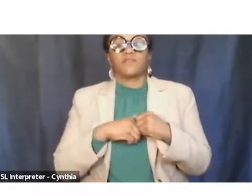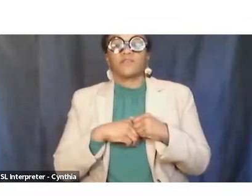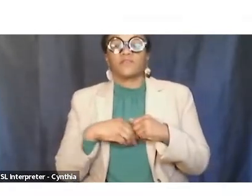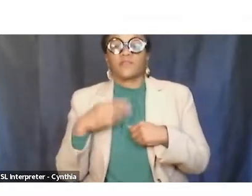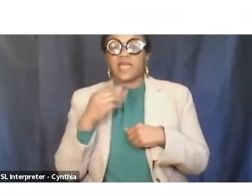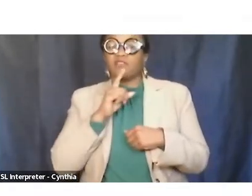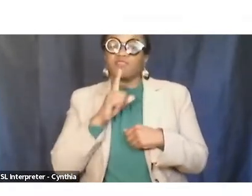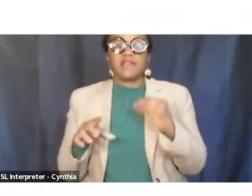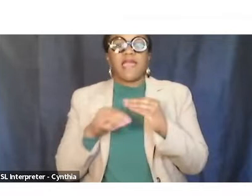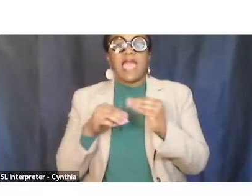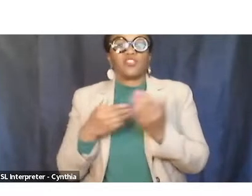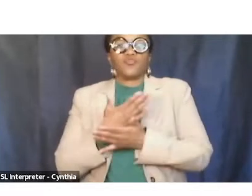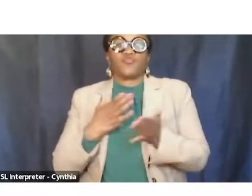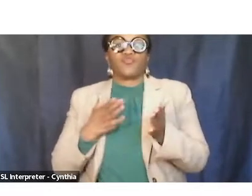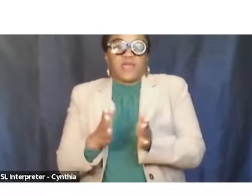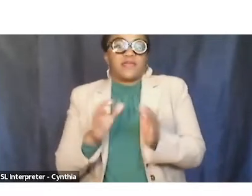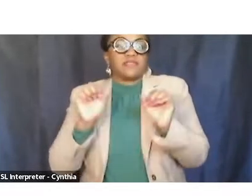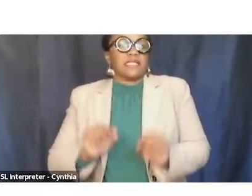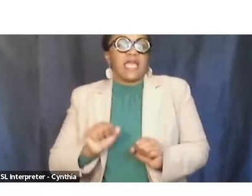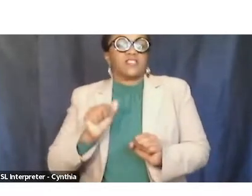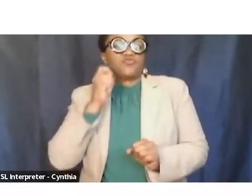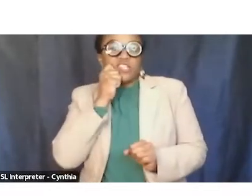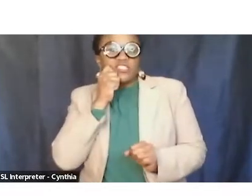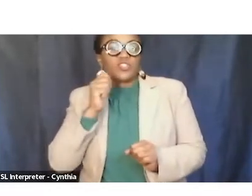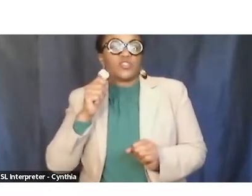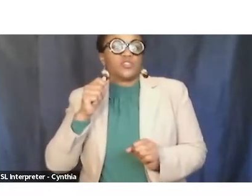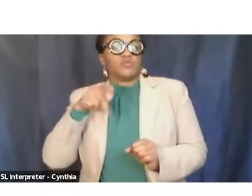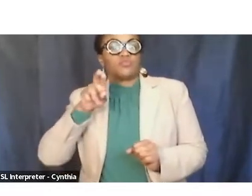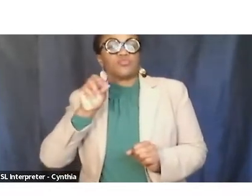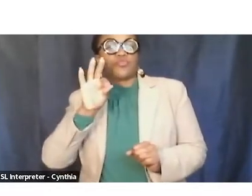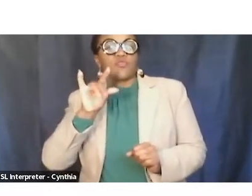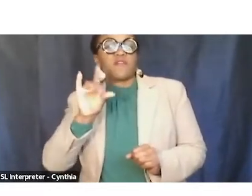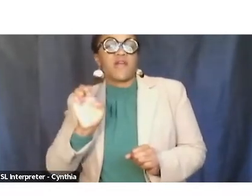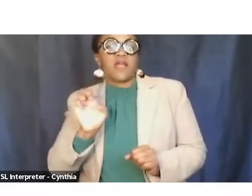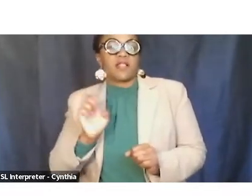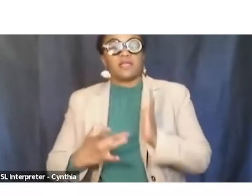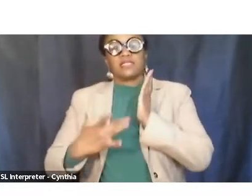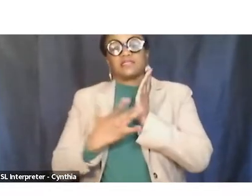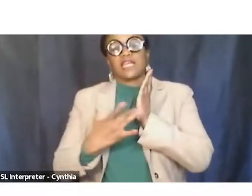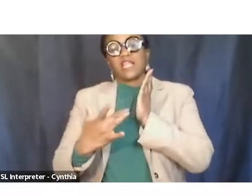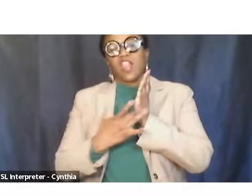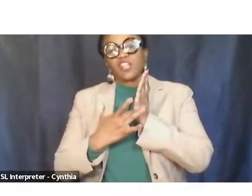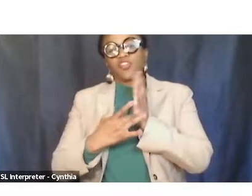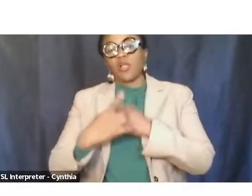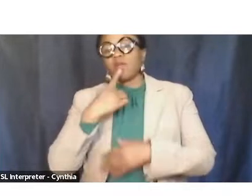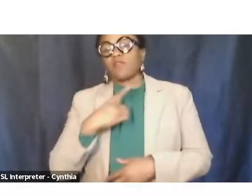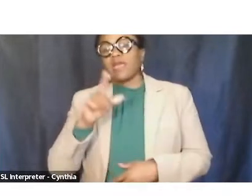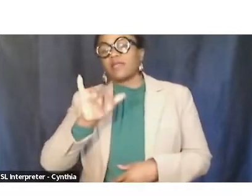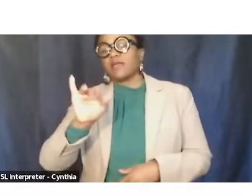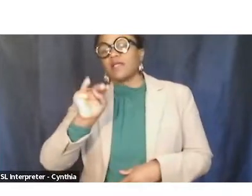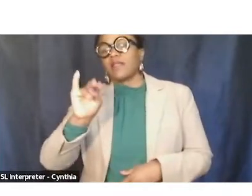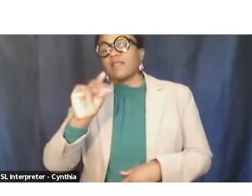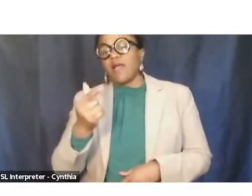new modes of racial profiling is called technological redlining. And this term was coined by